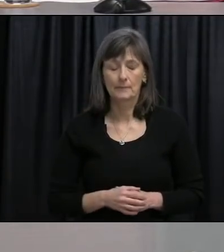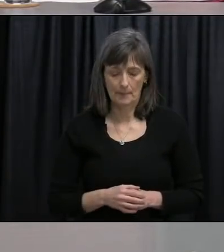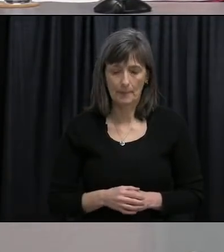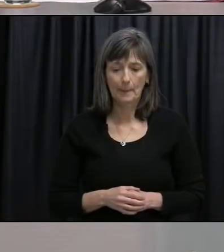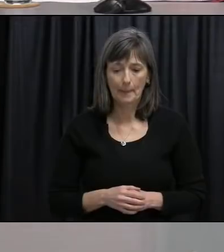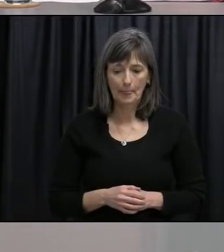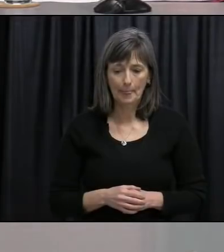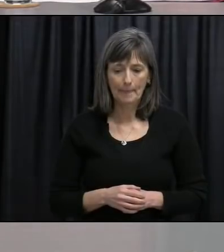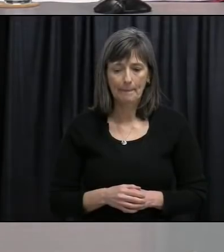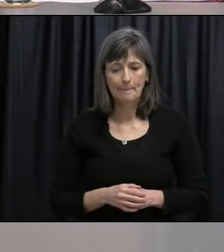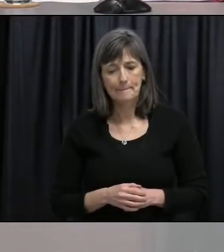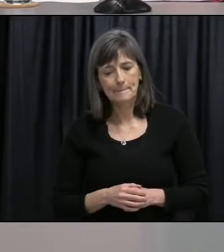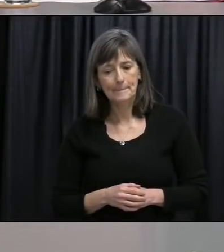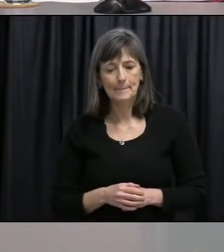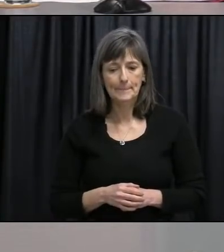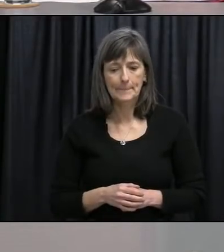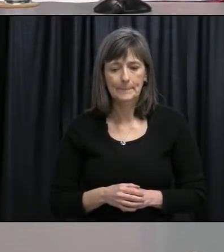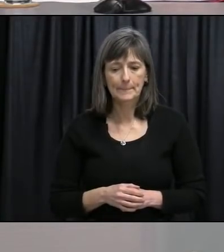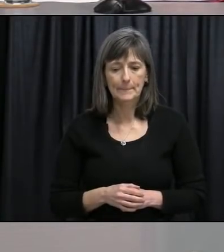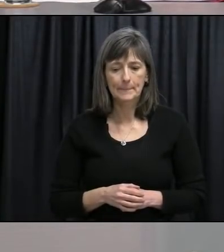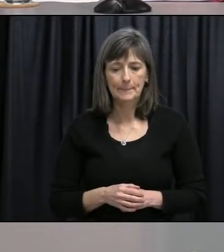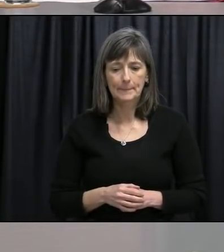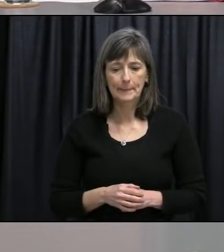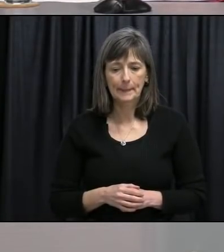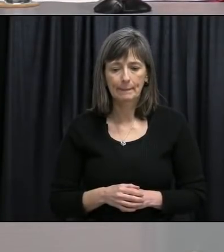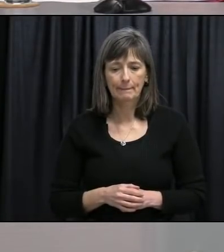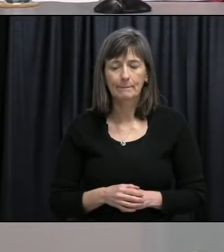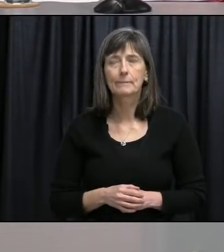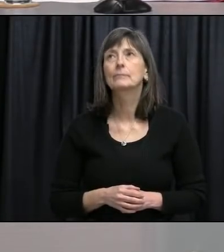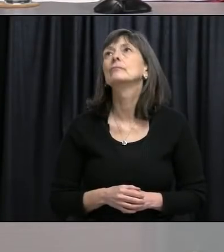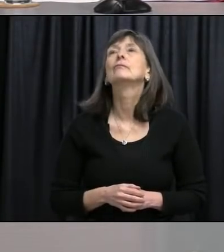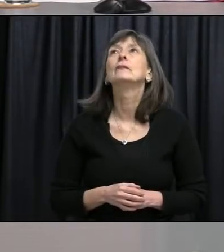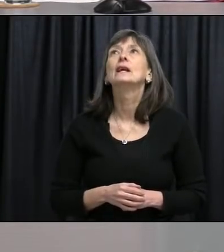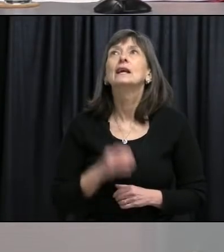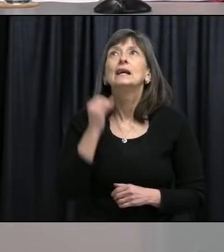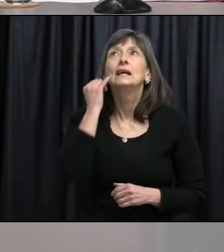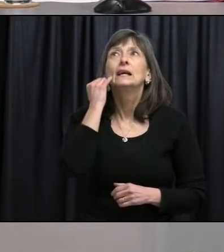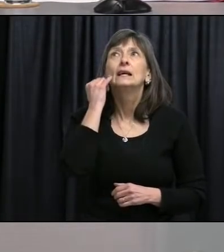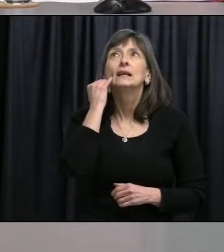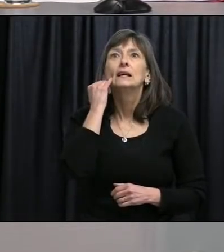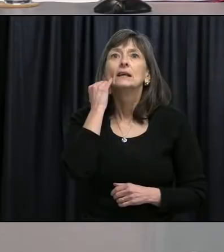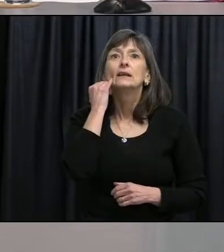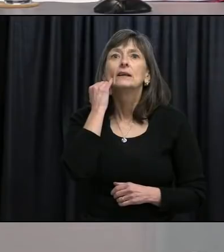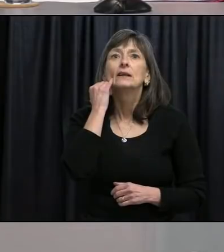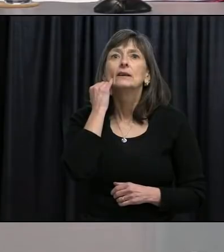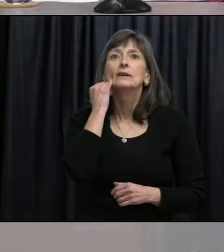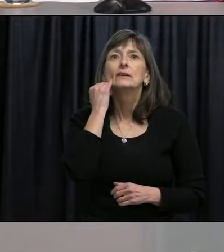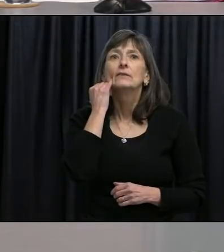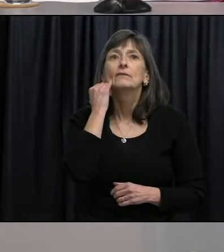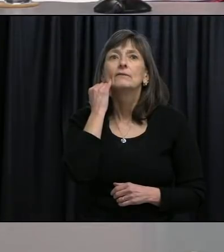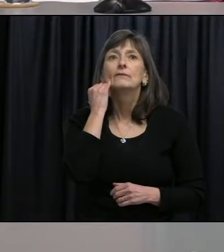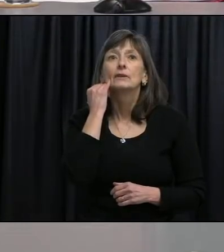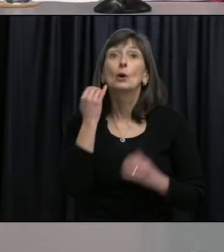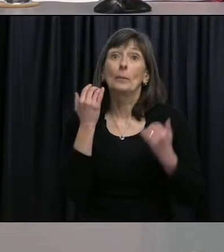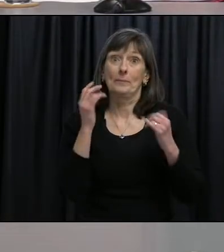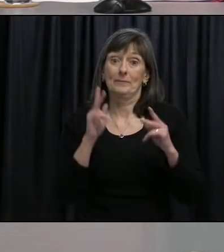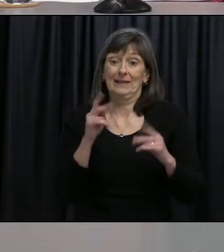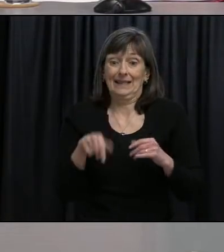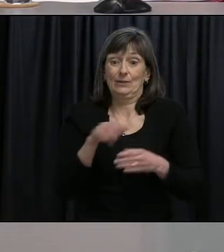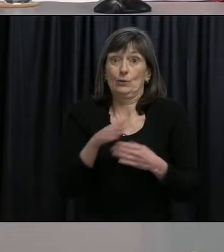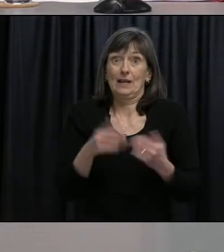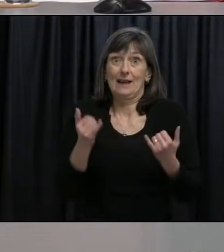It's a more practical question for people entering alert level either 4 or 3 this